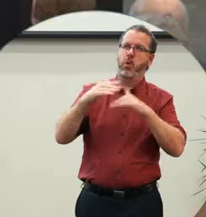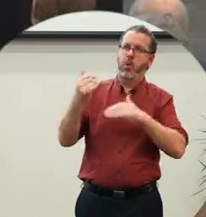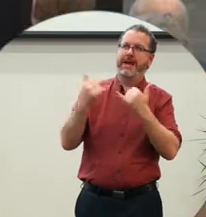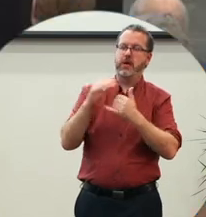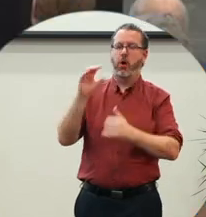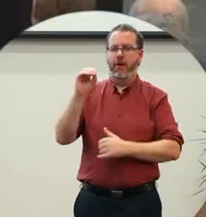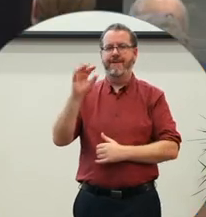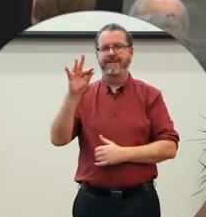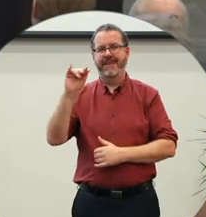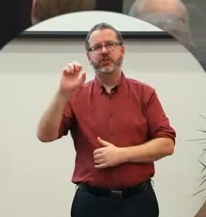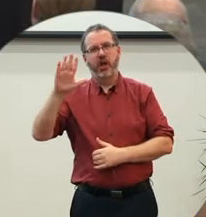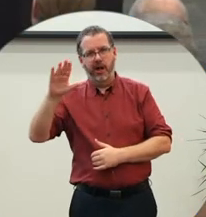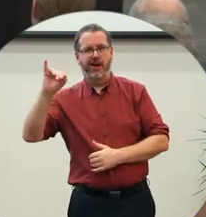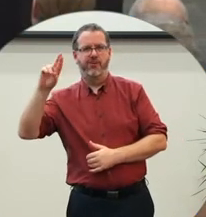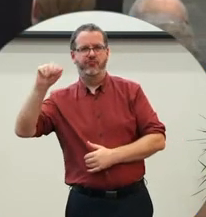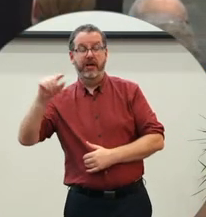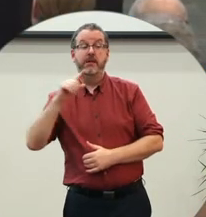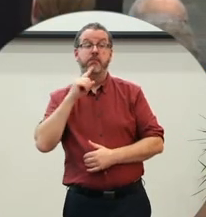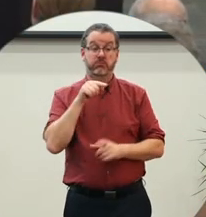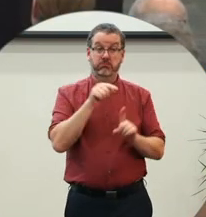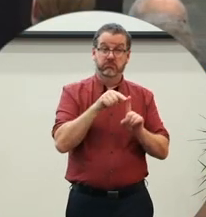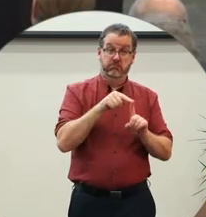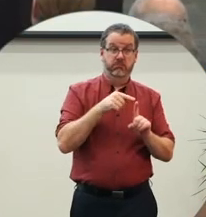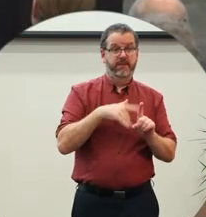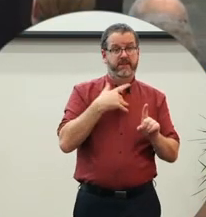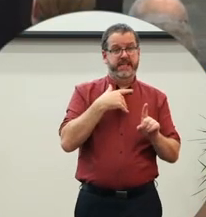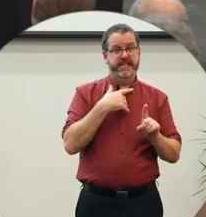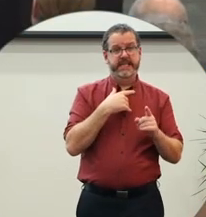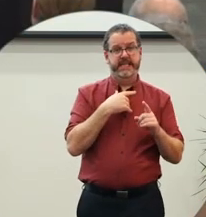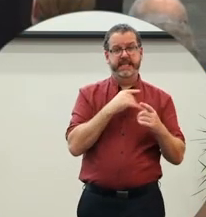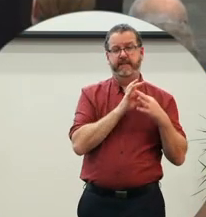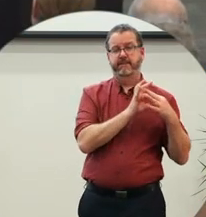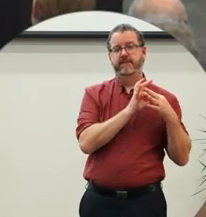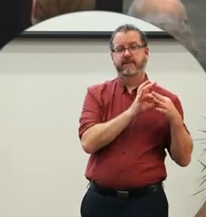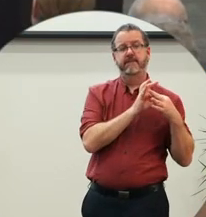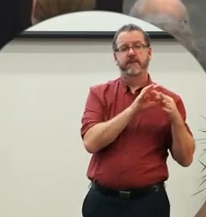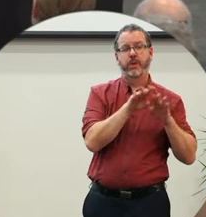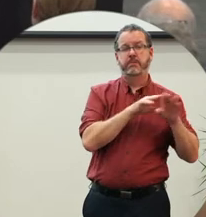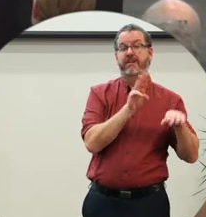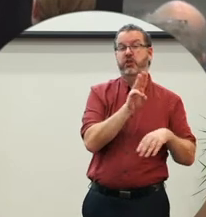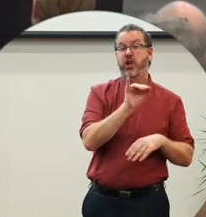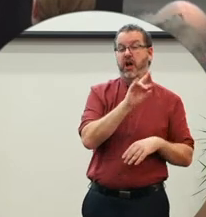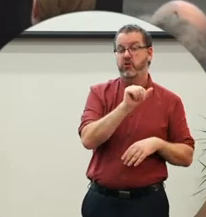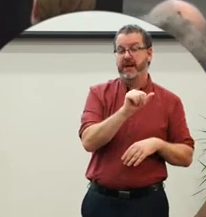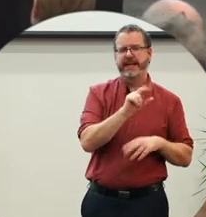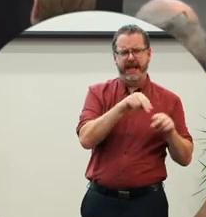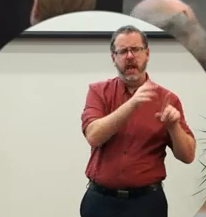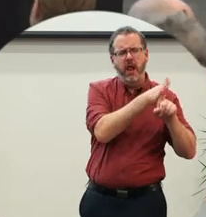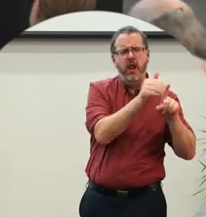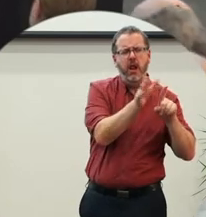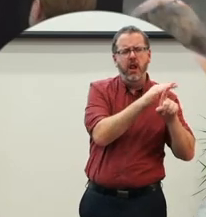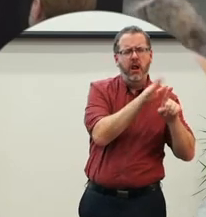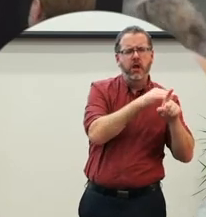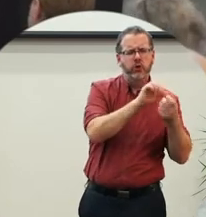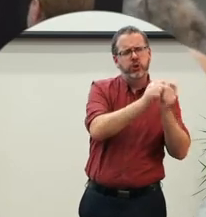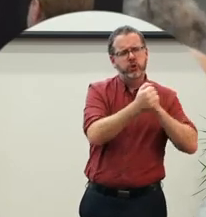and thought that she could bring them over to her way of thinking. I think that's what her thinking was. Okay, somebody up here.